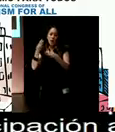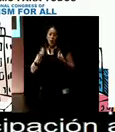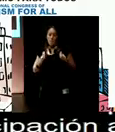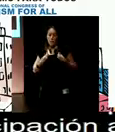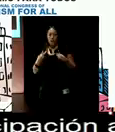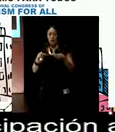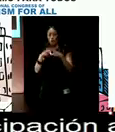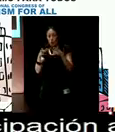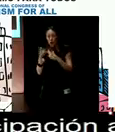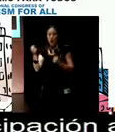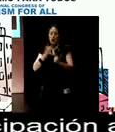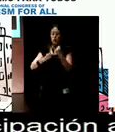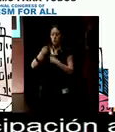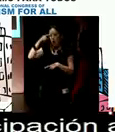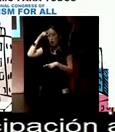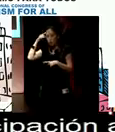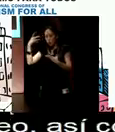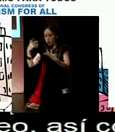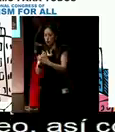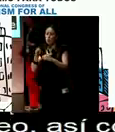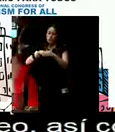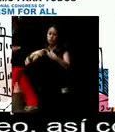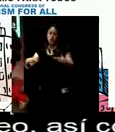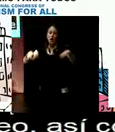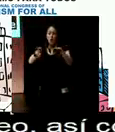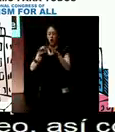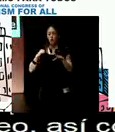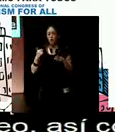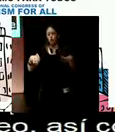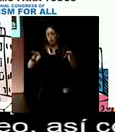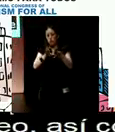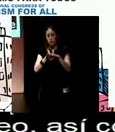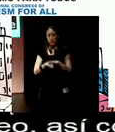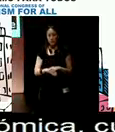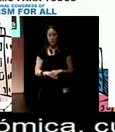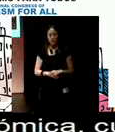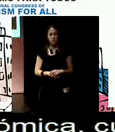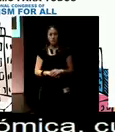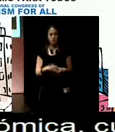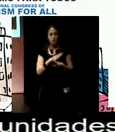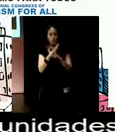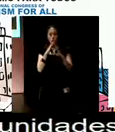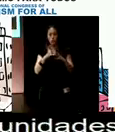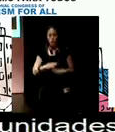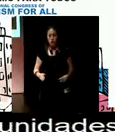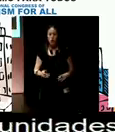in life, social, economic, and cultural life on equal conditions. And finally,